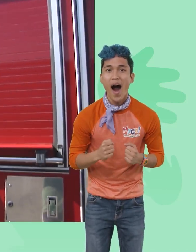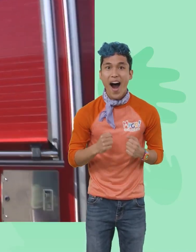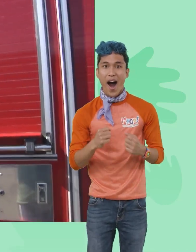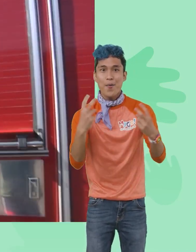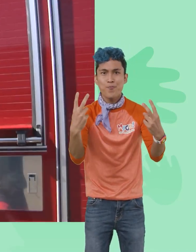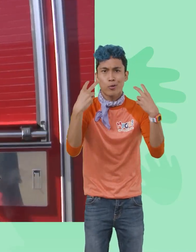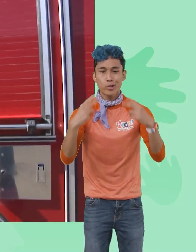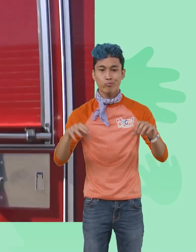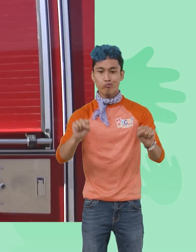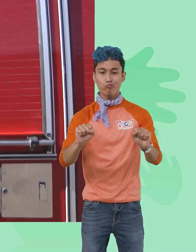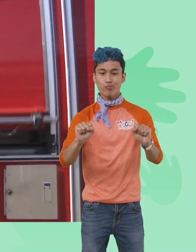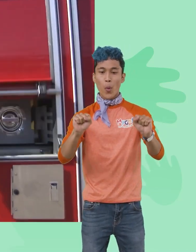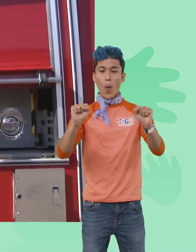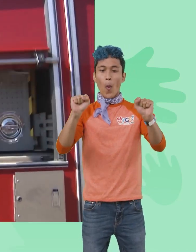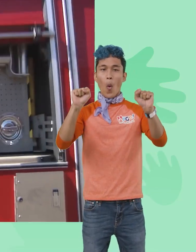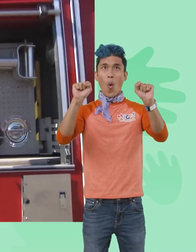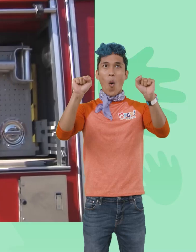Whoa, watch this.